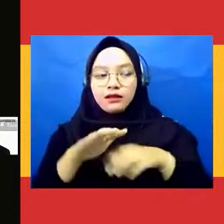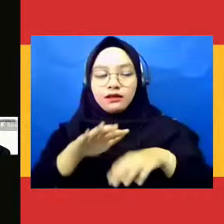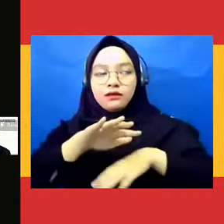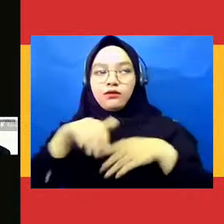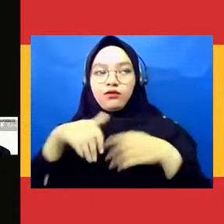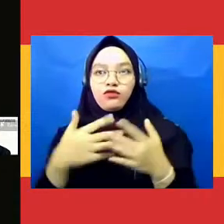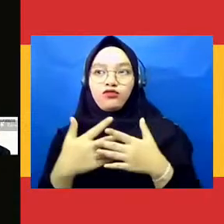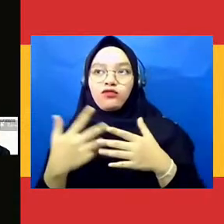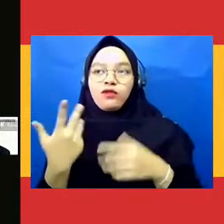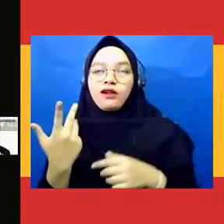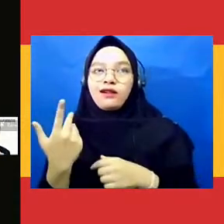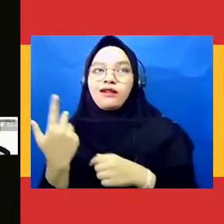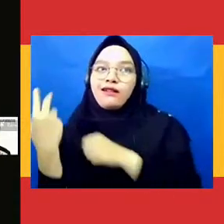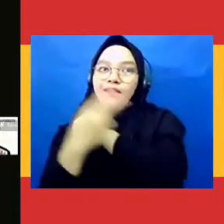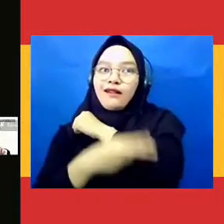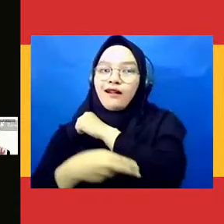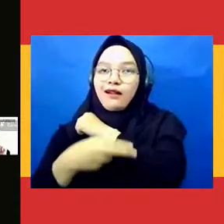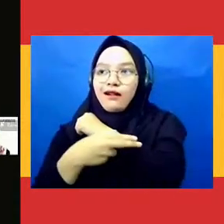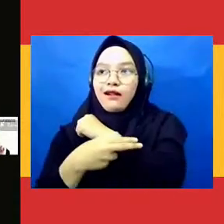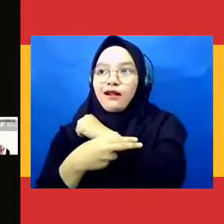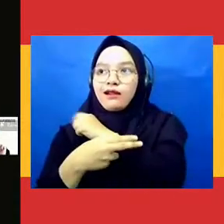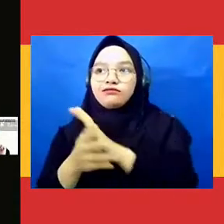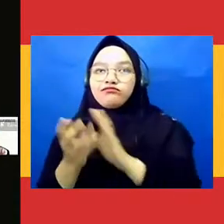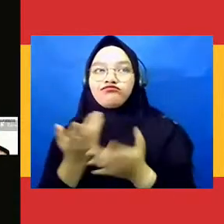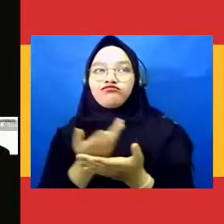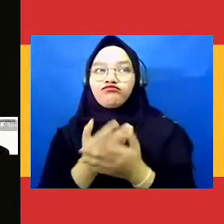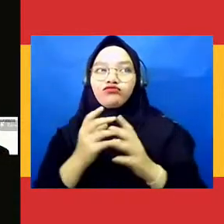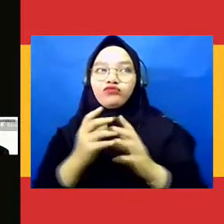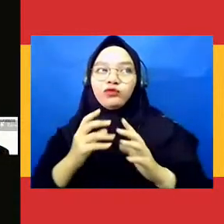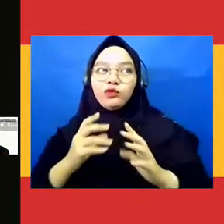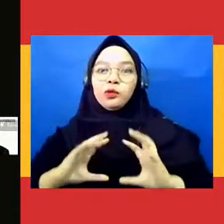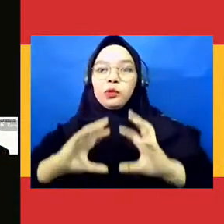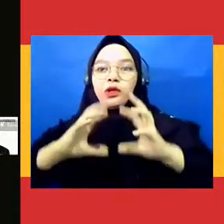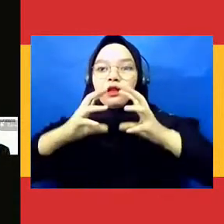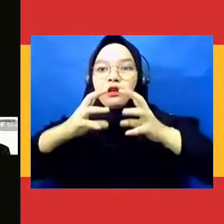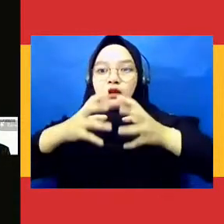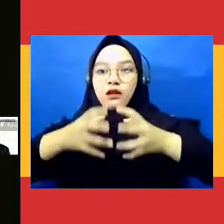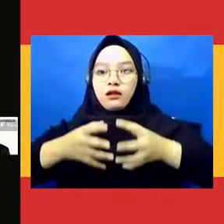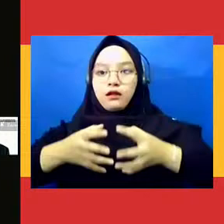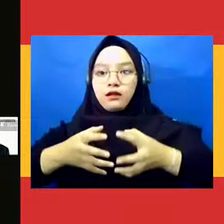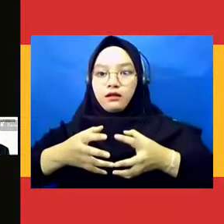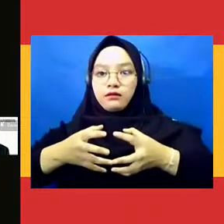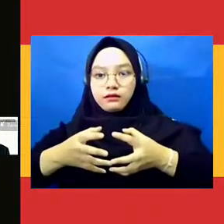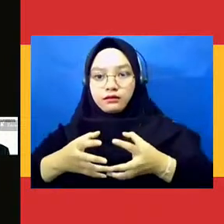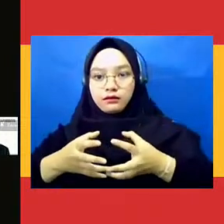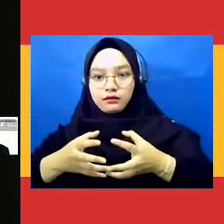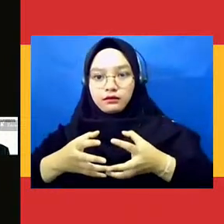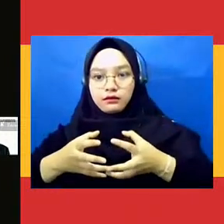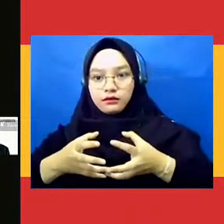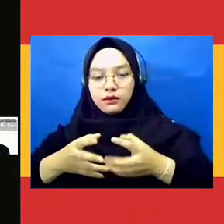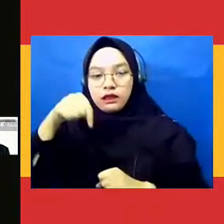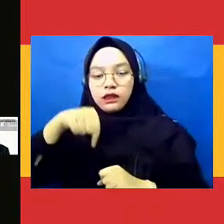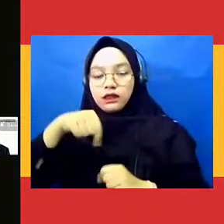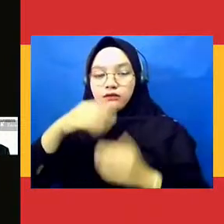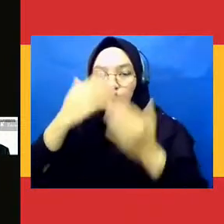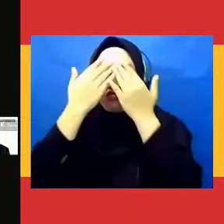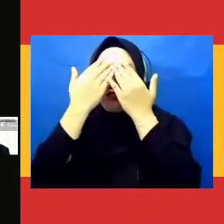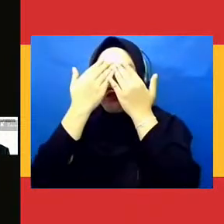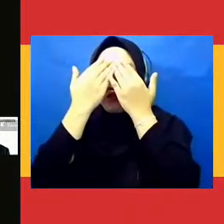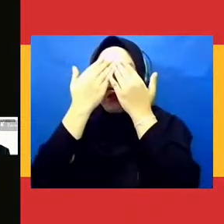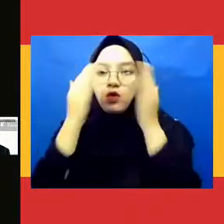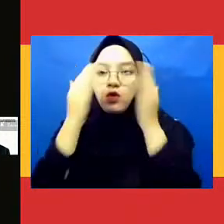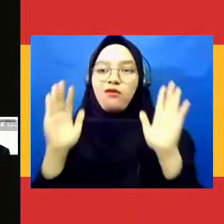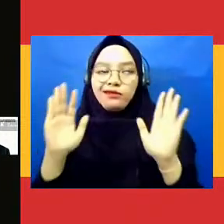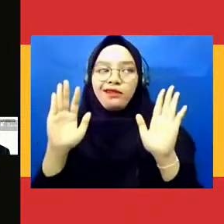well. That's the insight which was promoted by one of the most